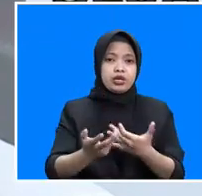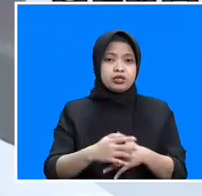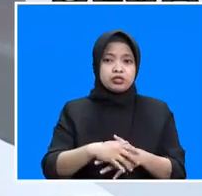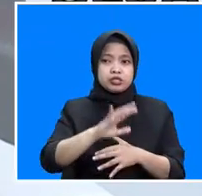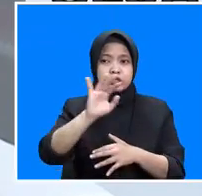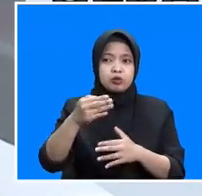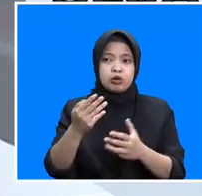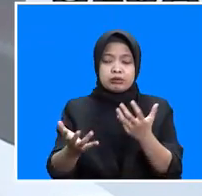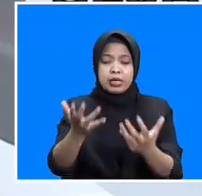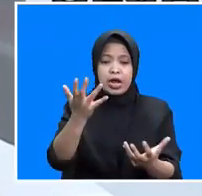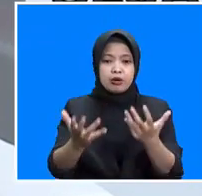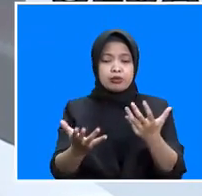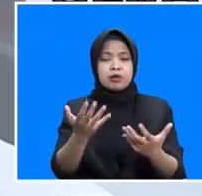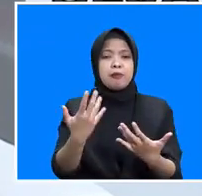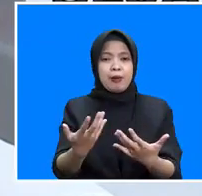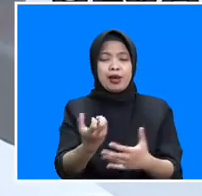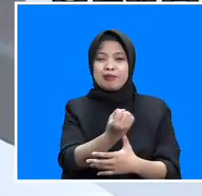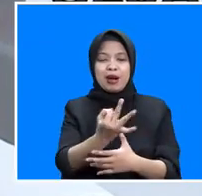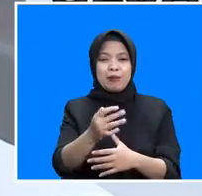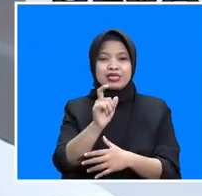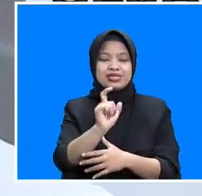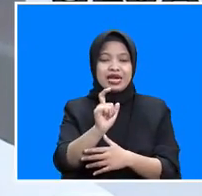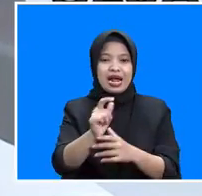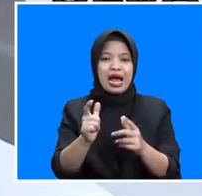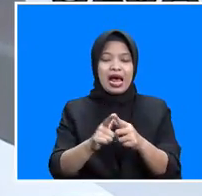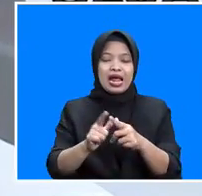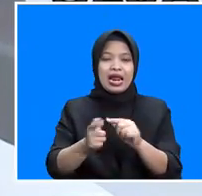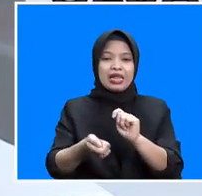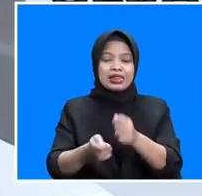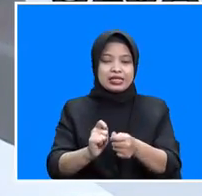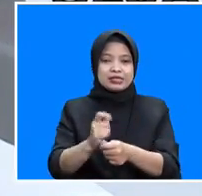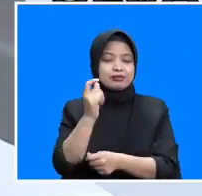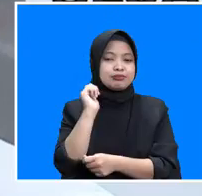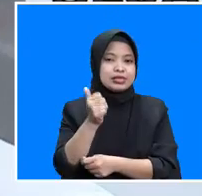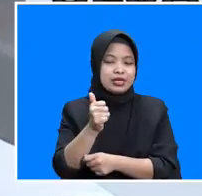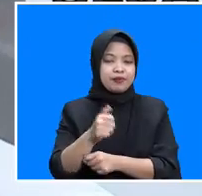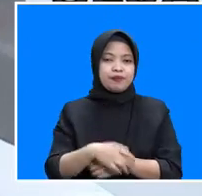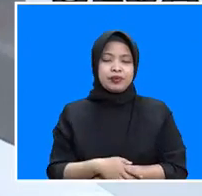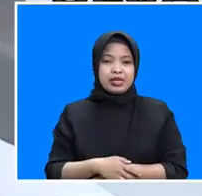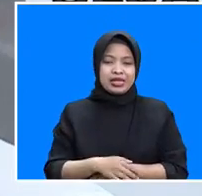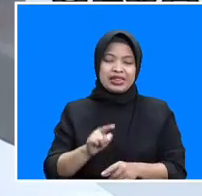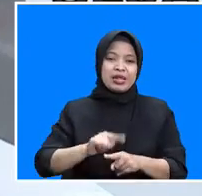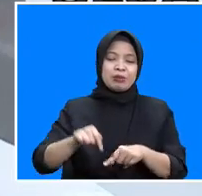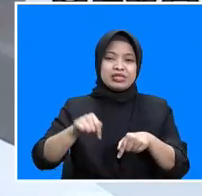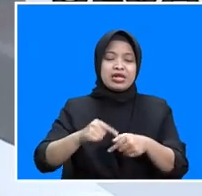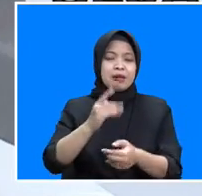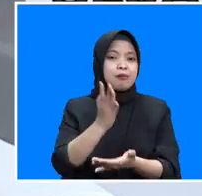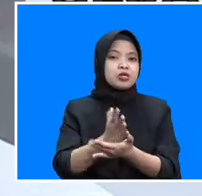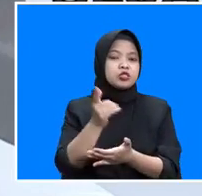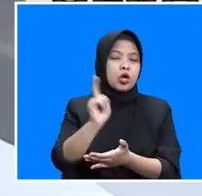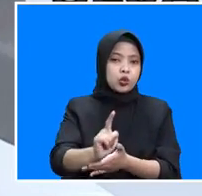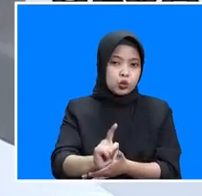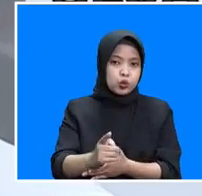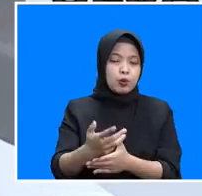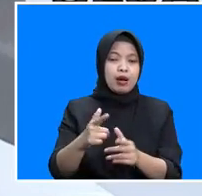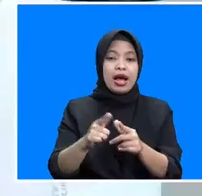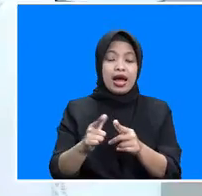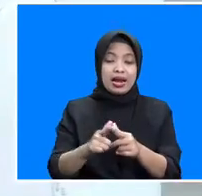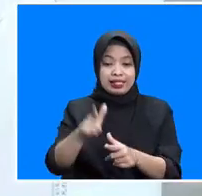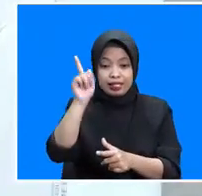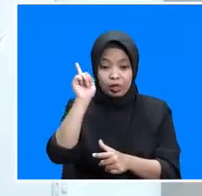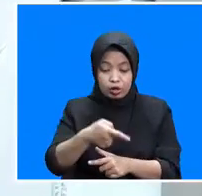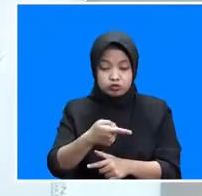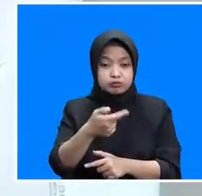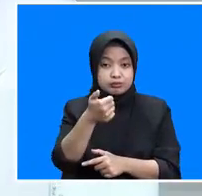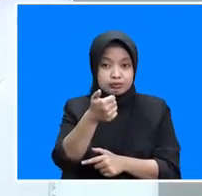there's lots of different kinds of assessments, but you know, we need to make sure that they're simple, that they're easy to use, and that teachers feel sort of